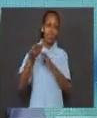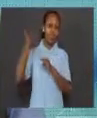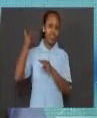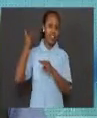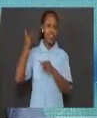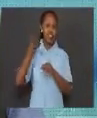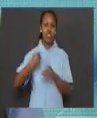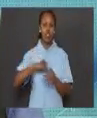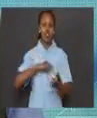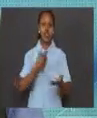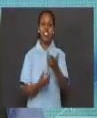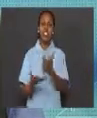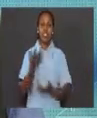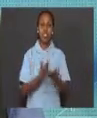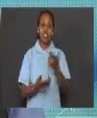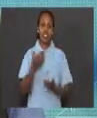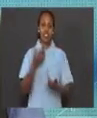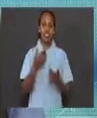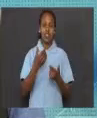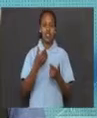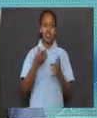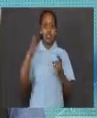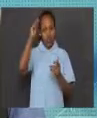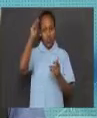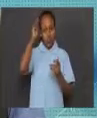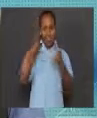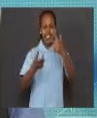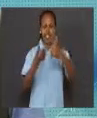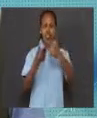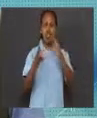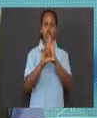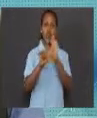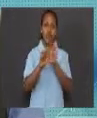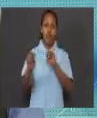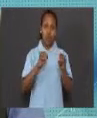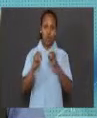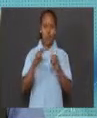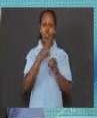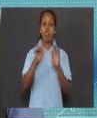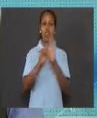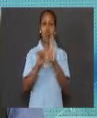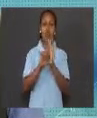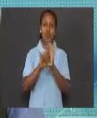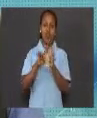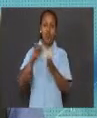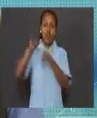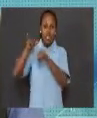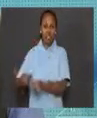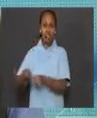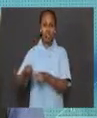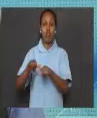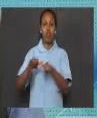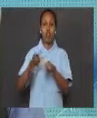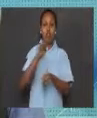Previously, we discussed Newton's third law of motion and the law of conservation of